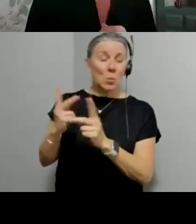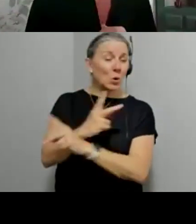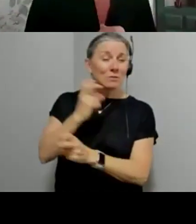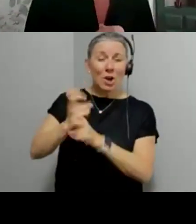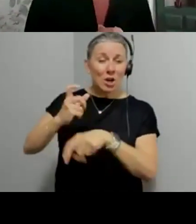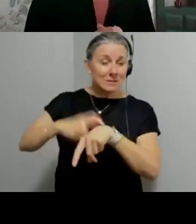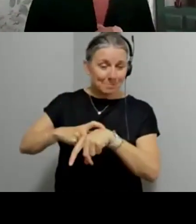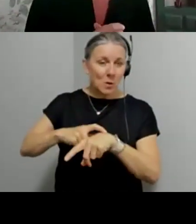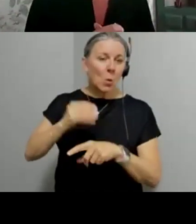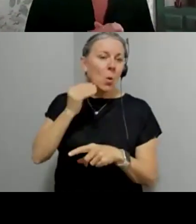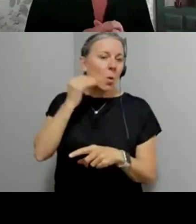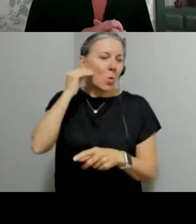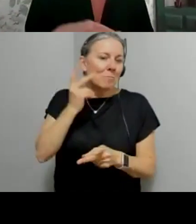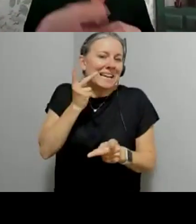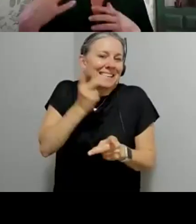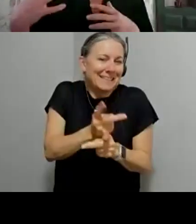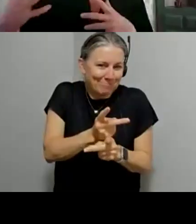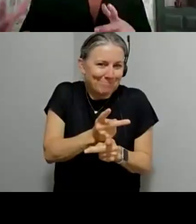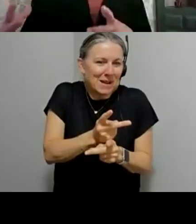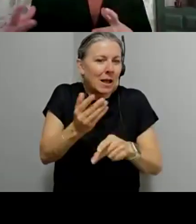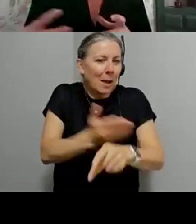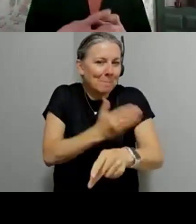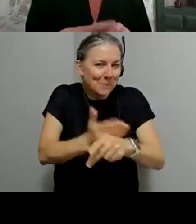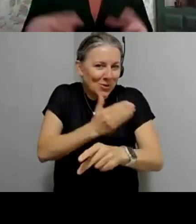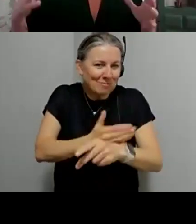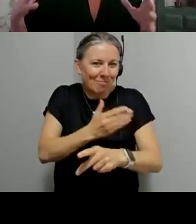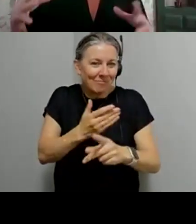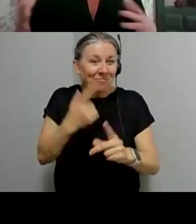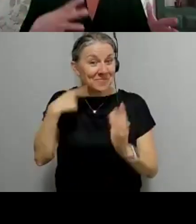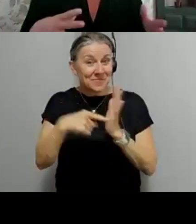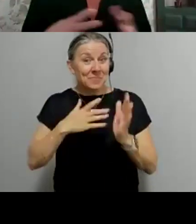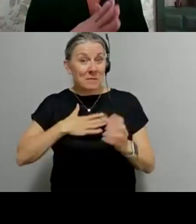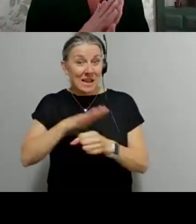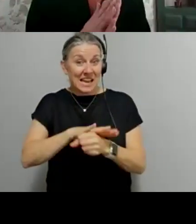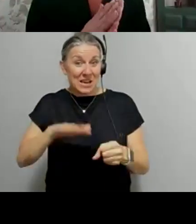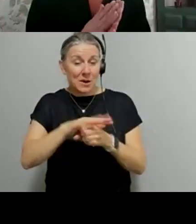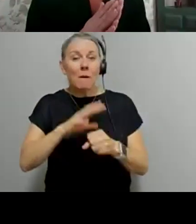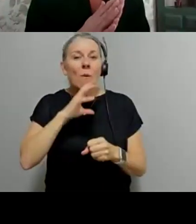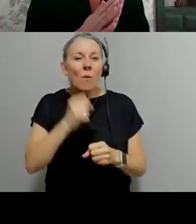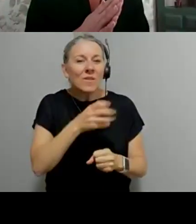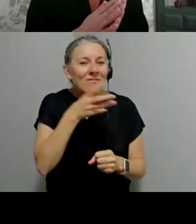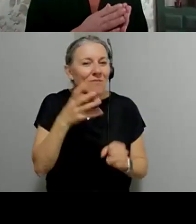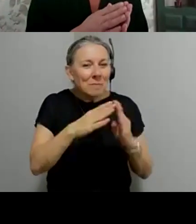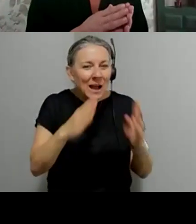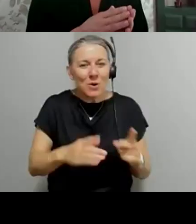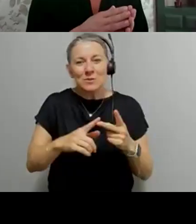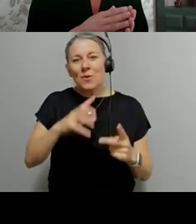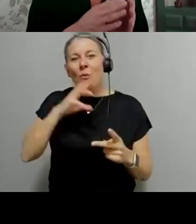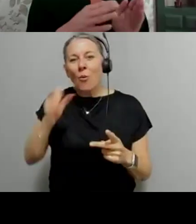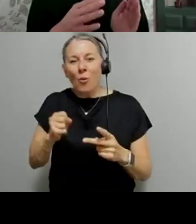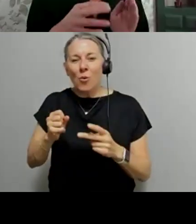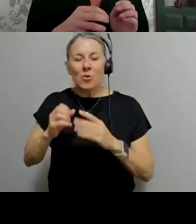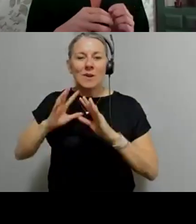county are old farmhouses or they're old seafaring houses. So they've been built way long ago. And